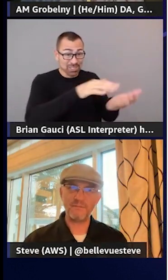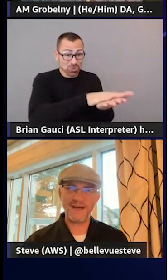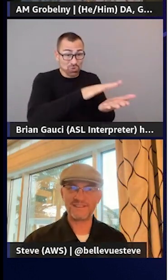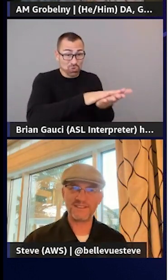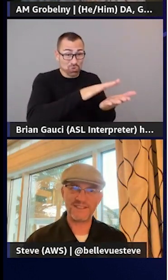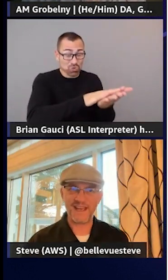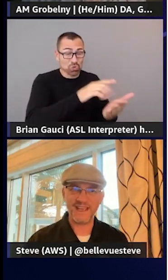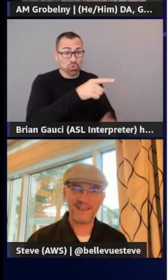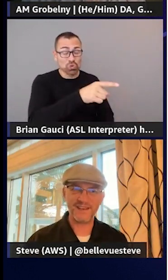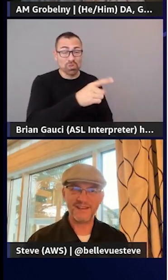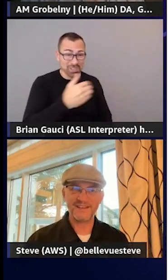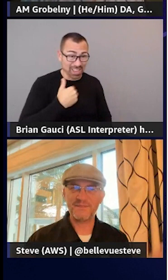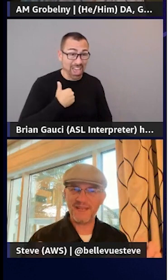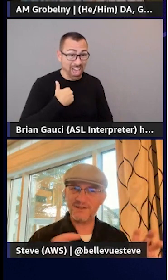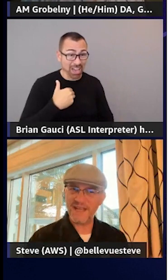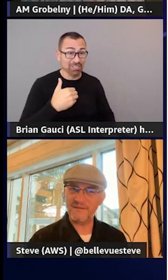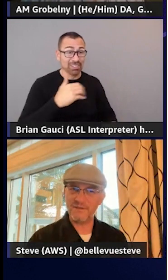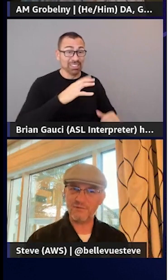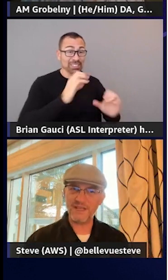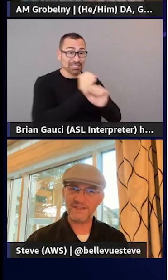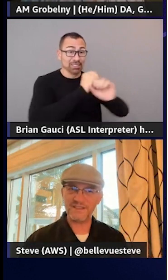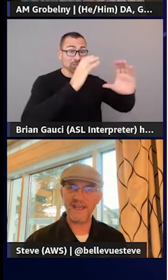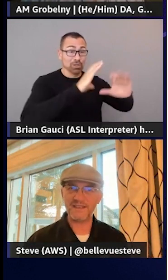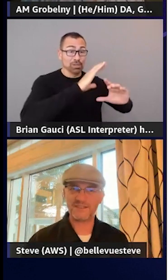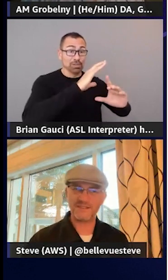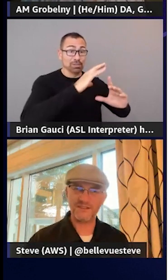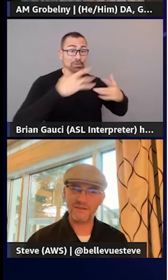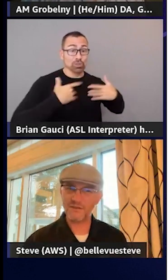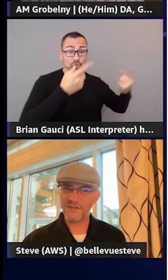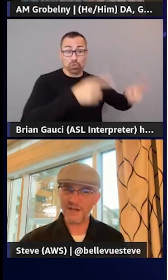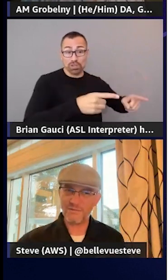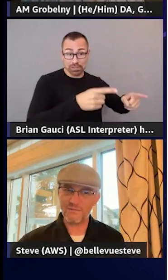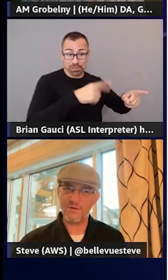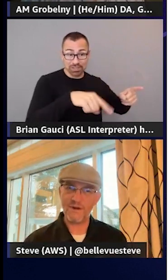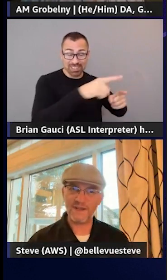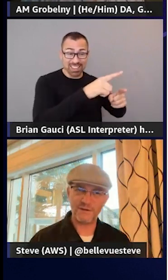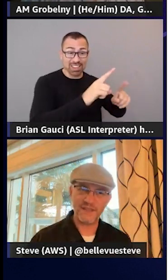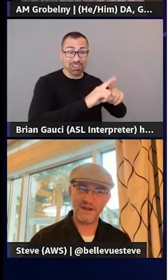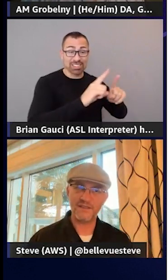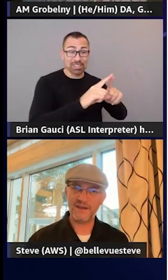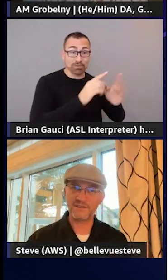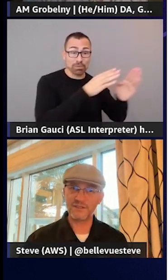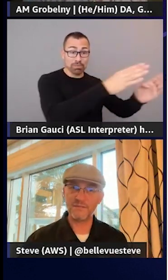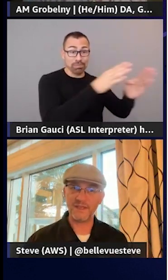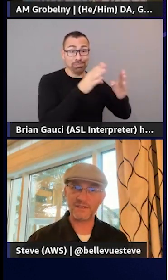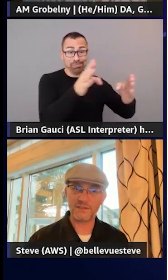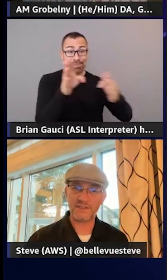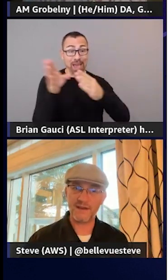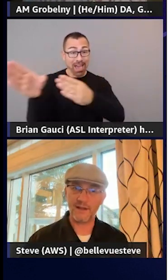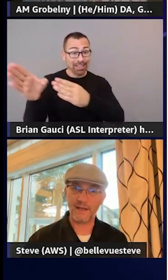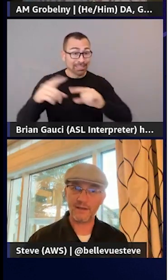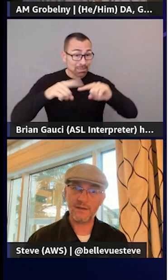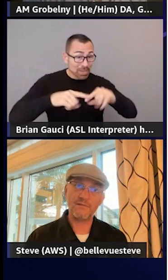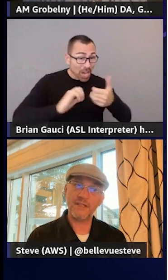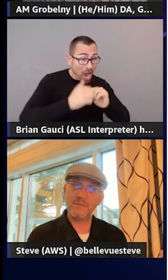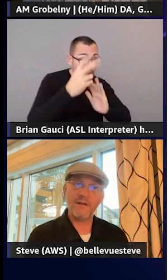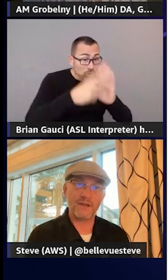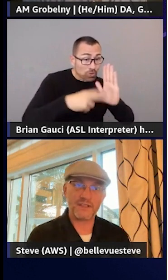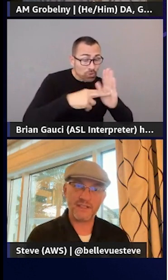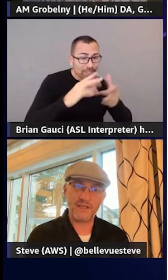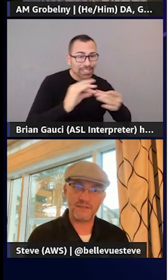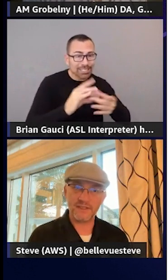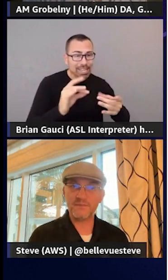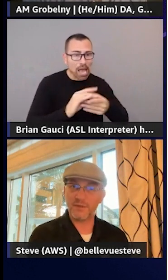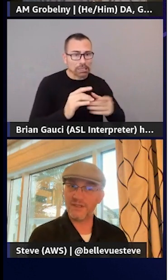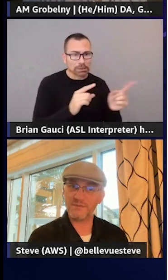of different paths to take. Depending on how you read the text, you could go one way or the other. And some things are just there like, well, you might want to